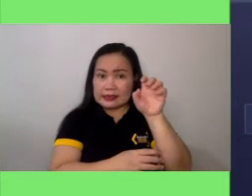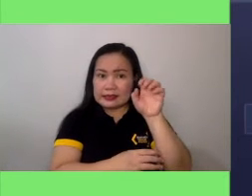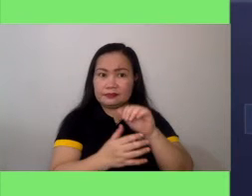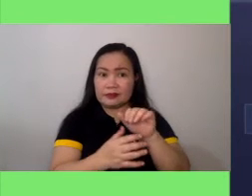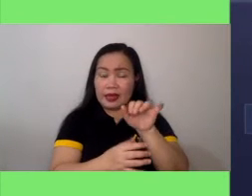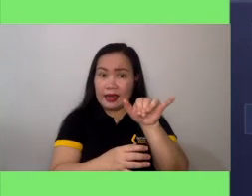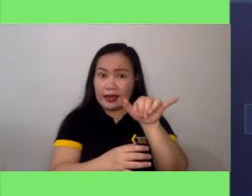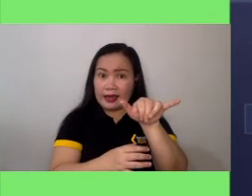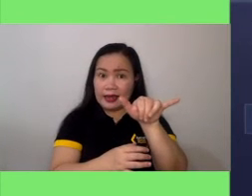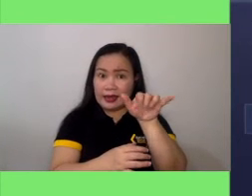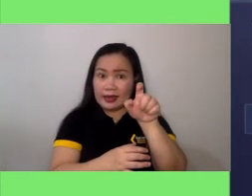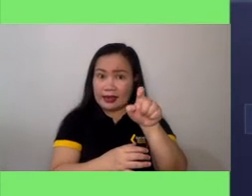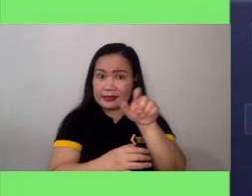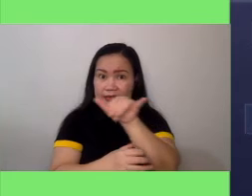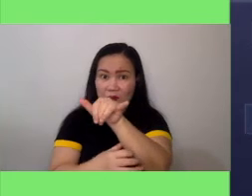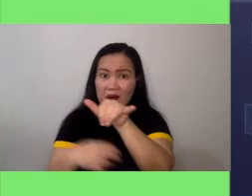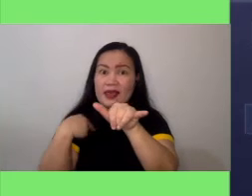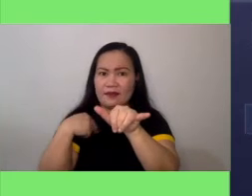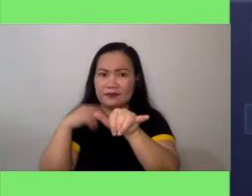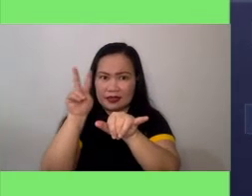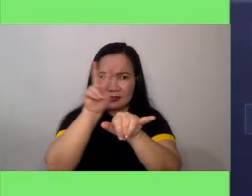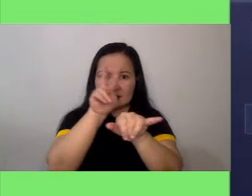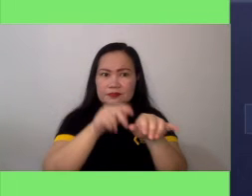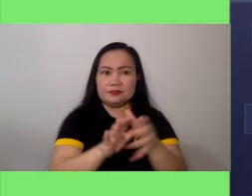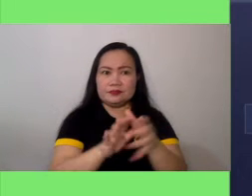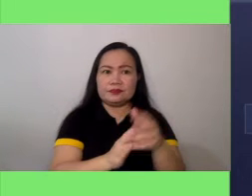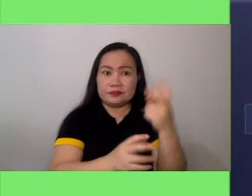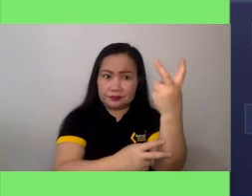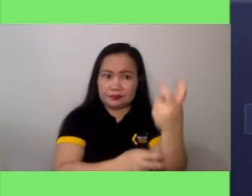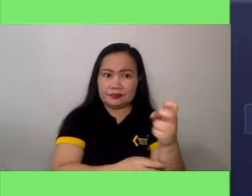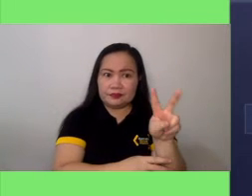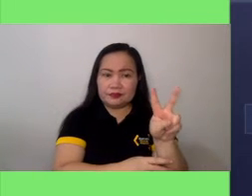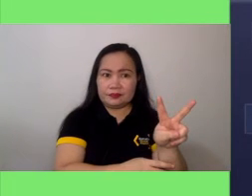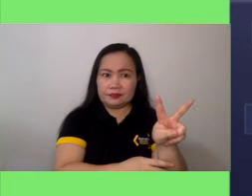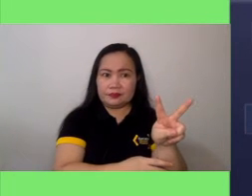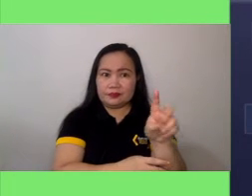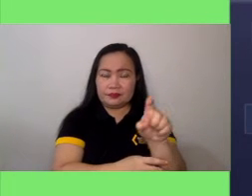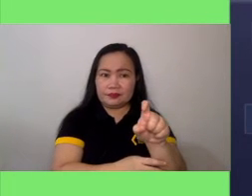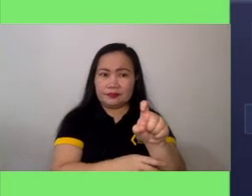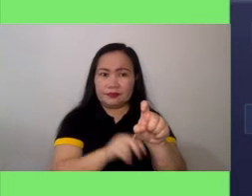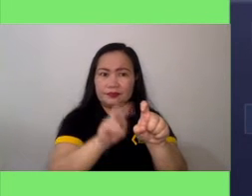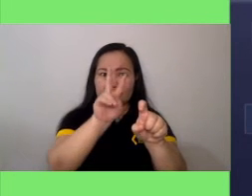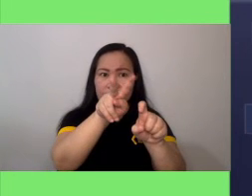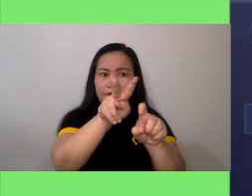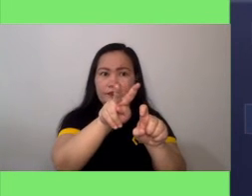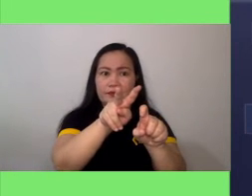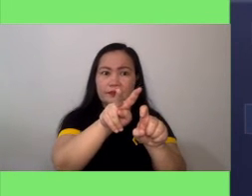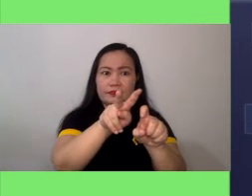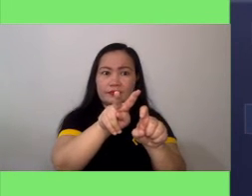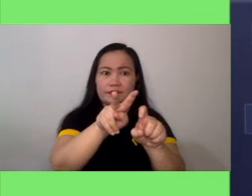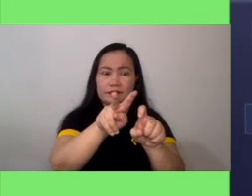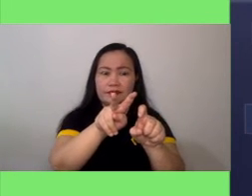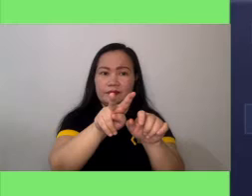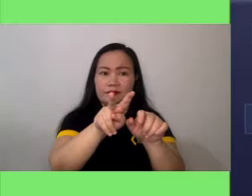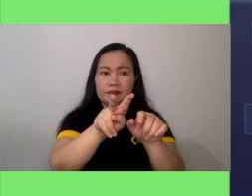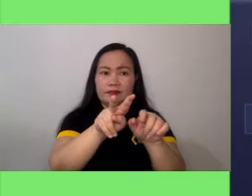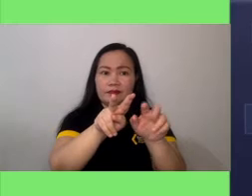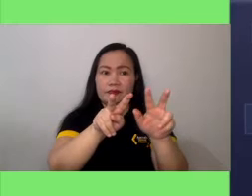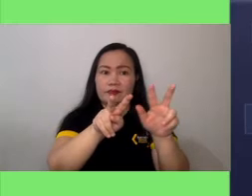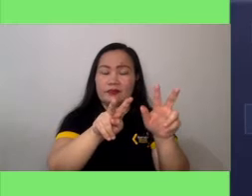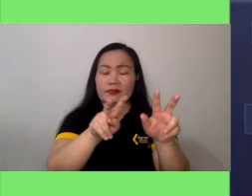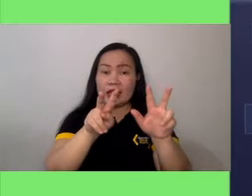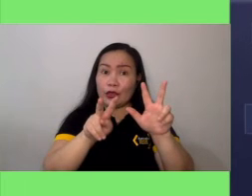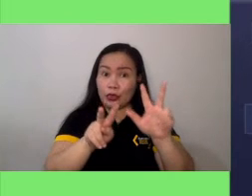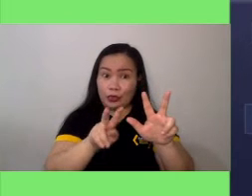ng exponent si x at si y. So, we have here 2. So, copy mo yung 2. Yung x,